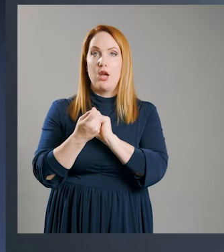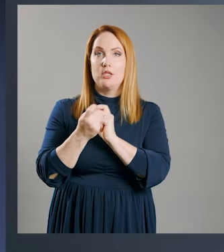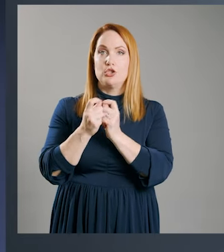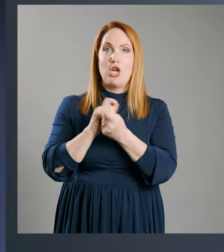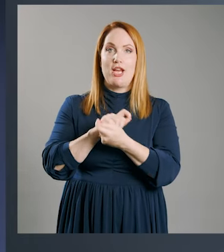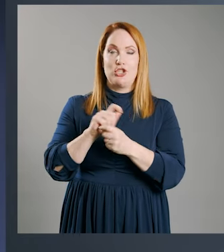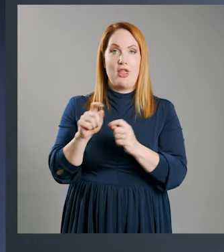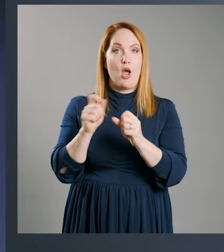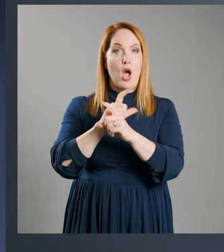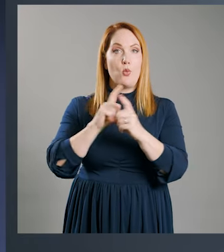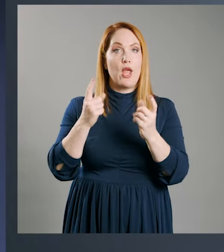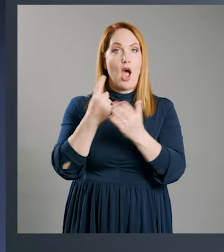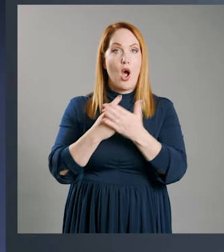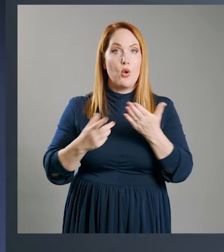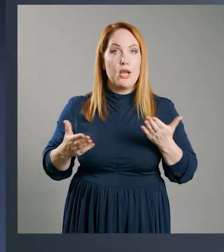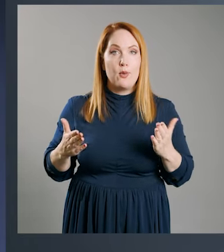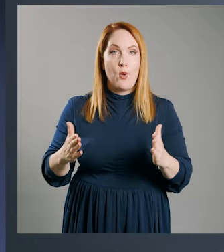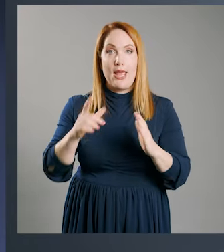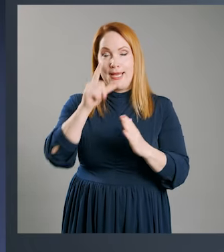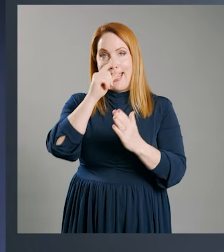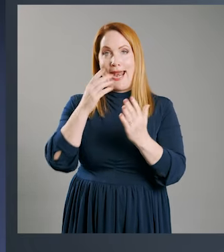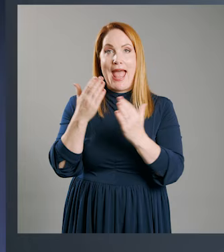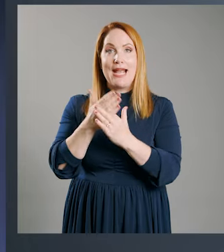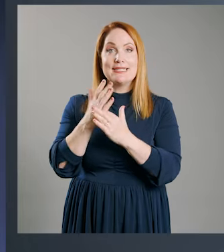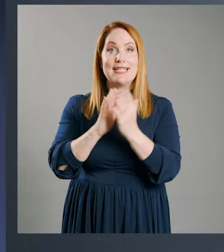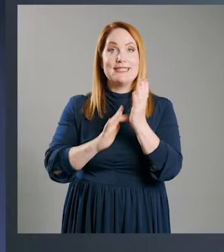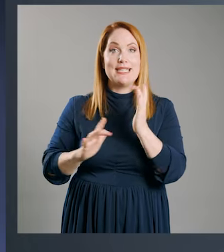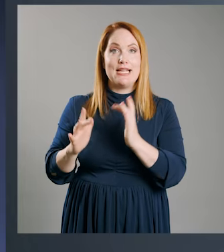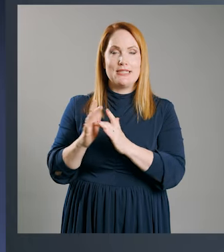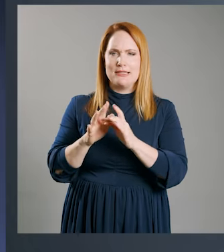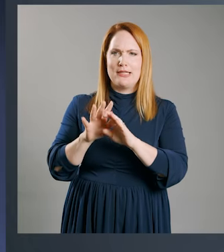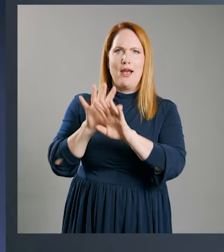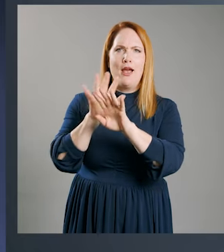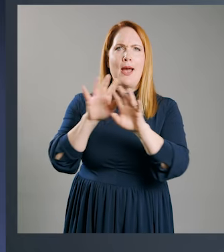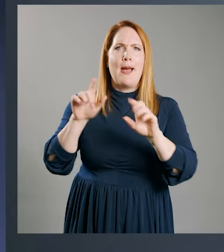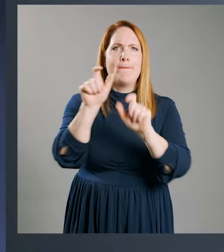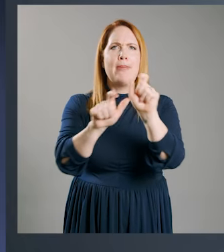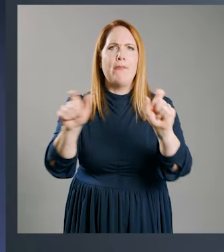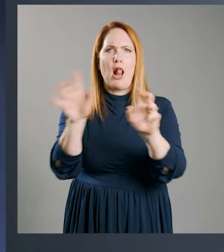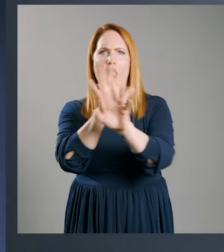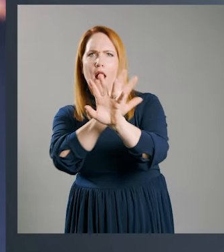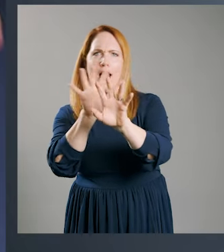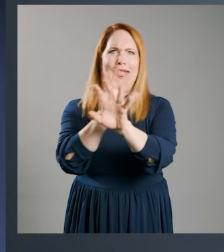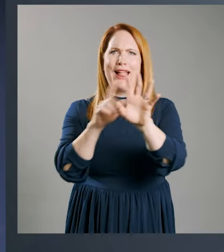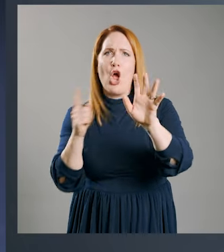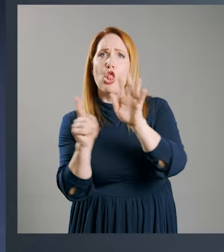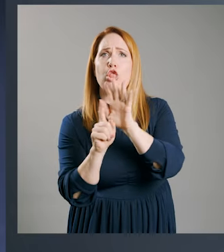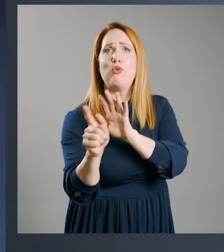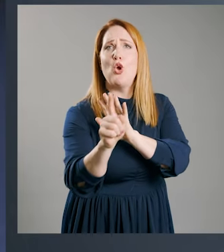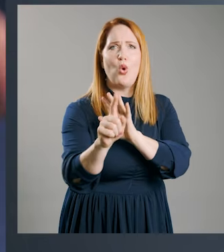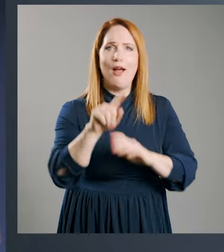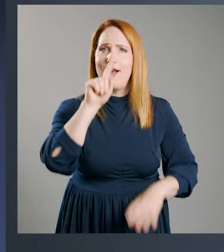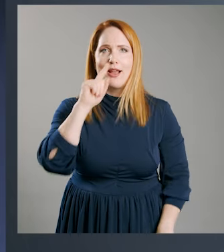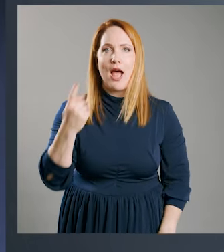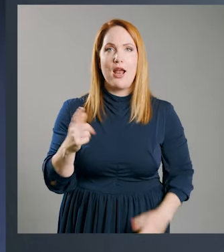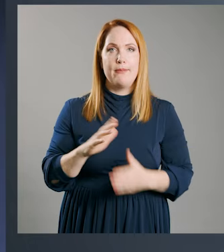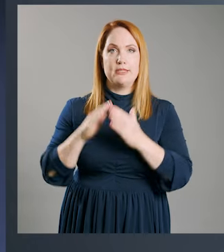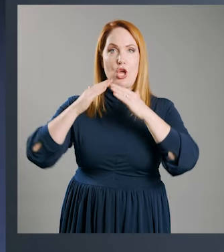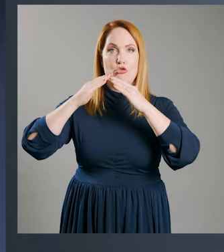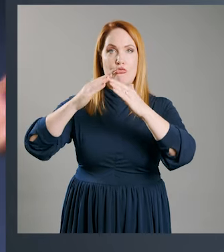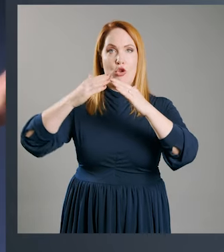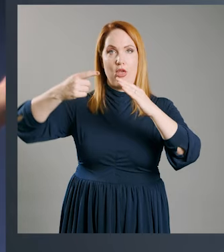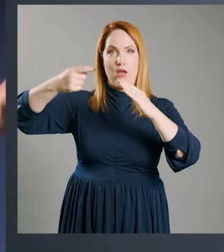knew actually in that moment the only way to get to Jesus was rather than trying to push through and get people out of the way, they were going to make a hole in the